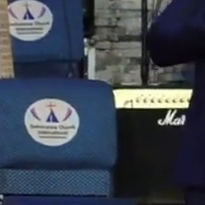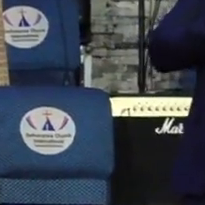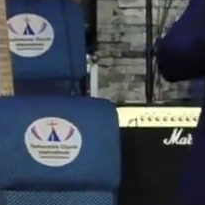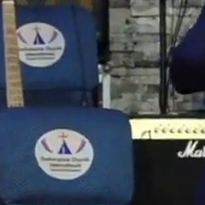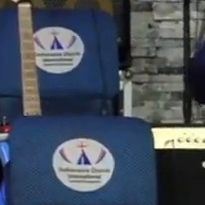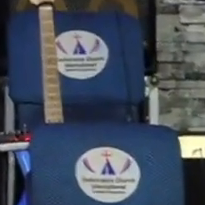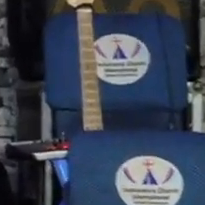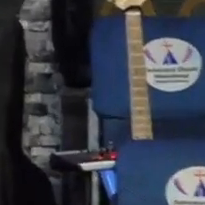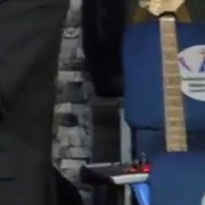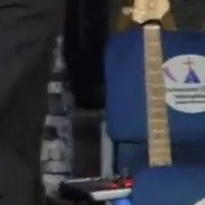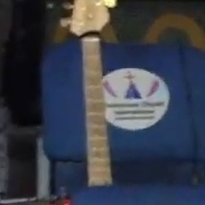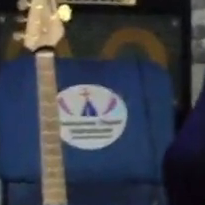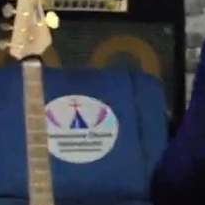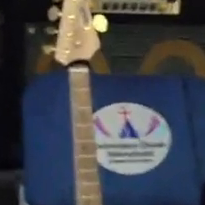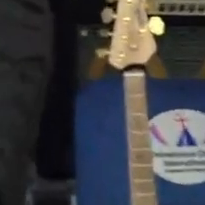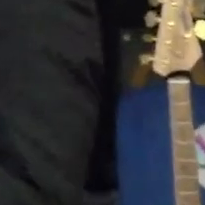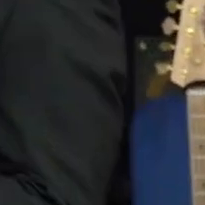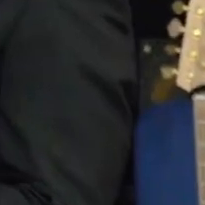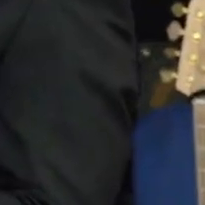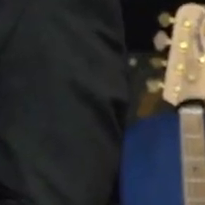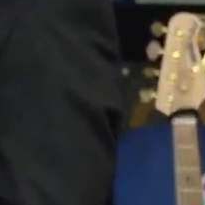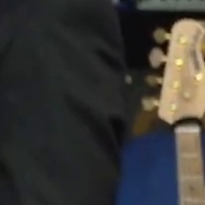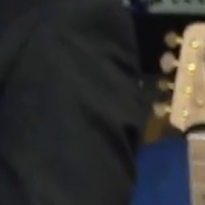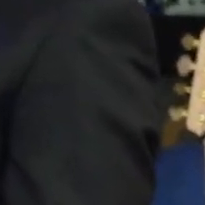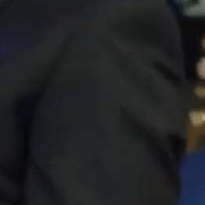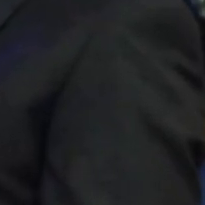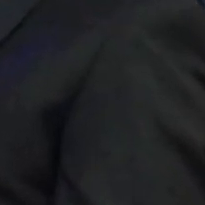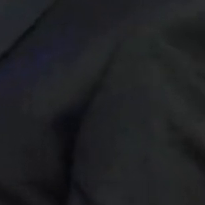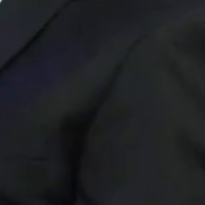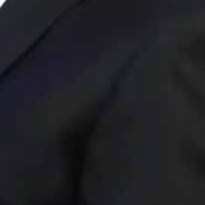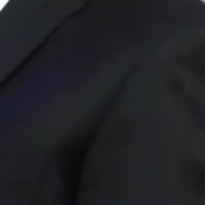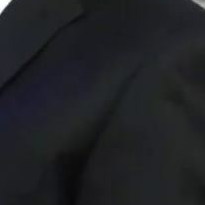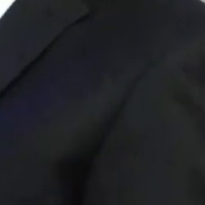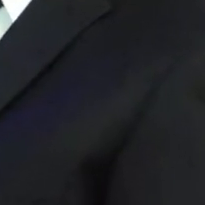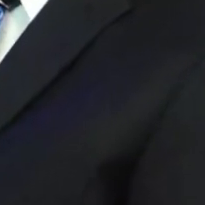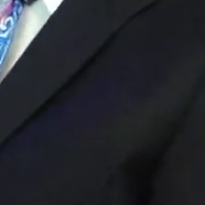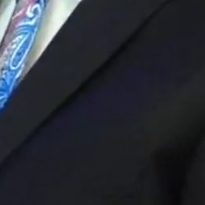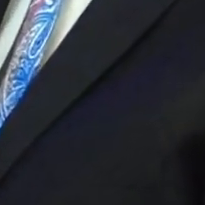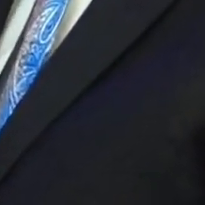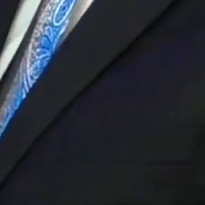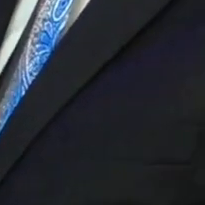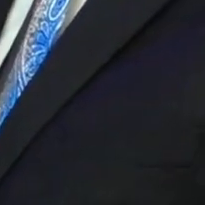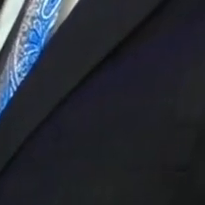Aweza jaribu elekeza kamera yako hapa, tunikaa tutaupata kule kurasa. Zoom.